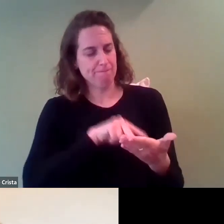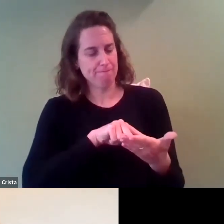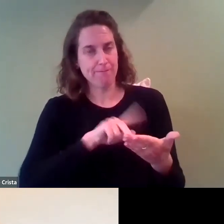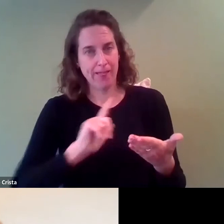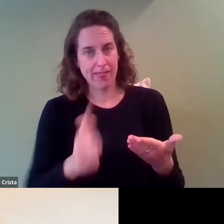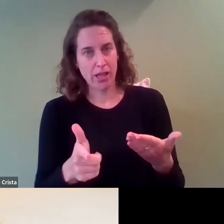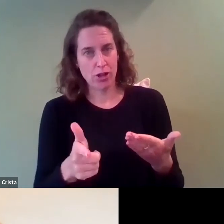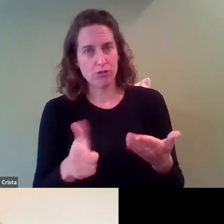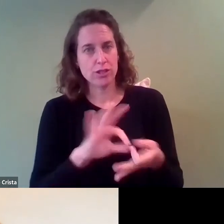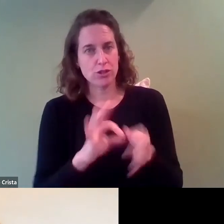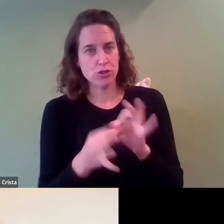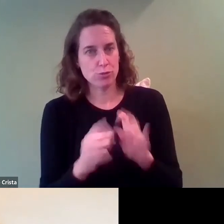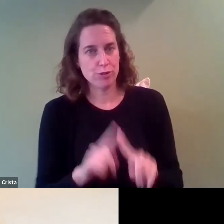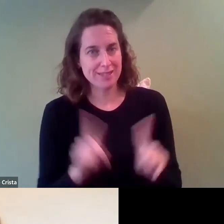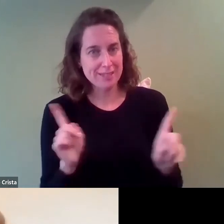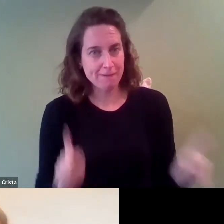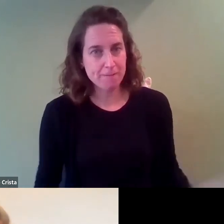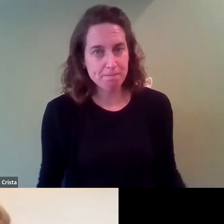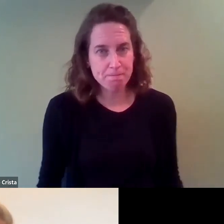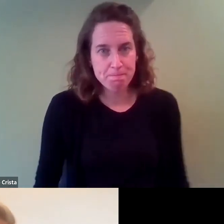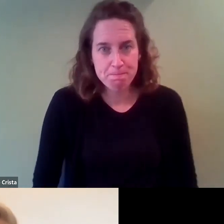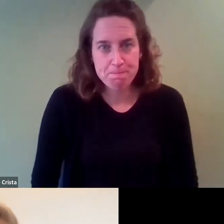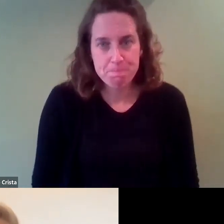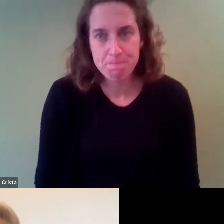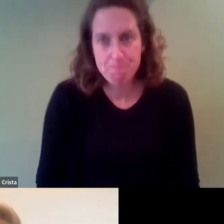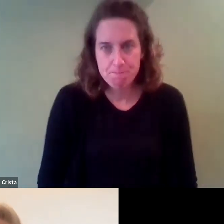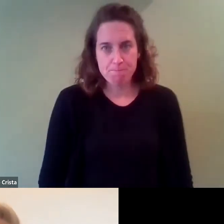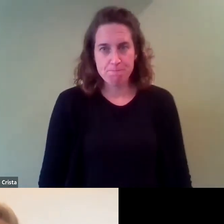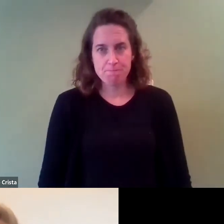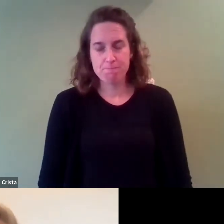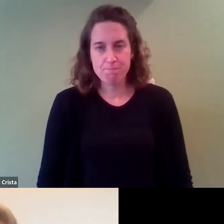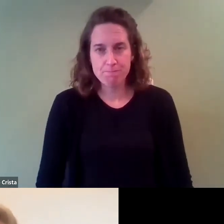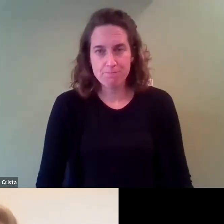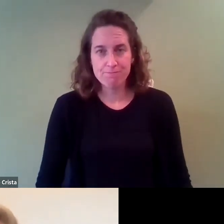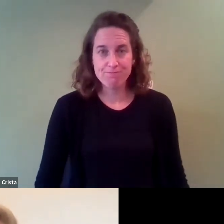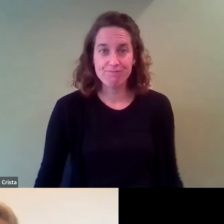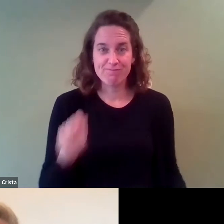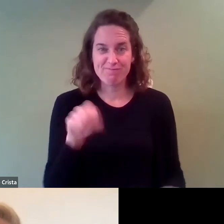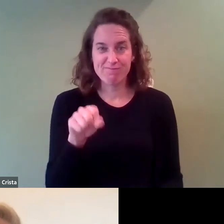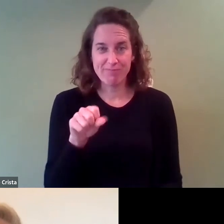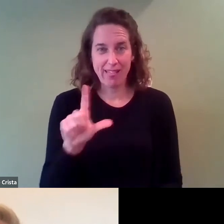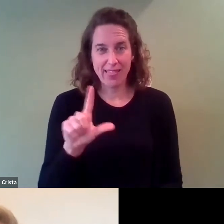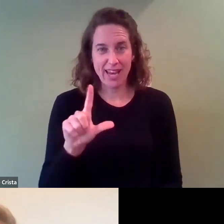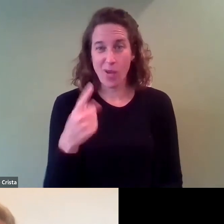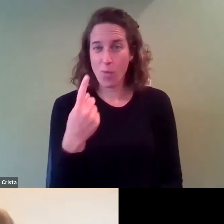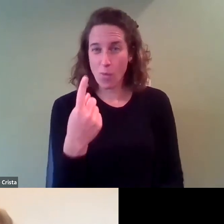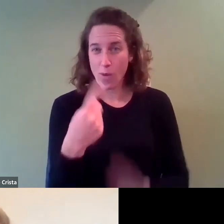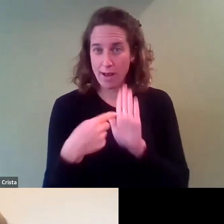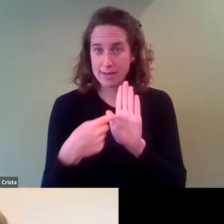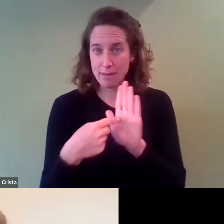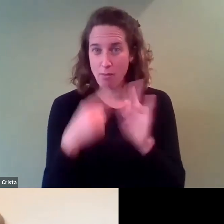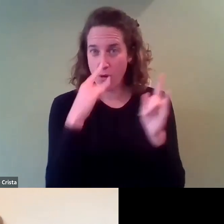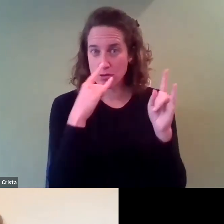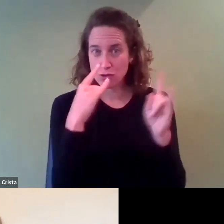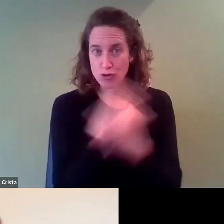by other people. Well, I know one of those things is sarcasm. Sarcasm is very difficult